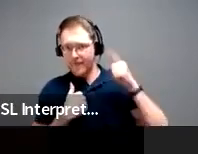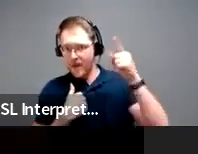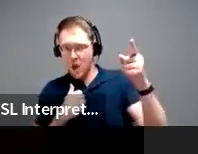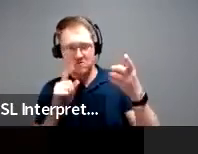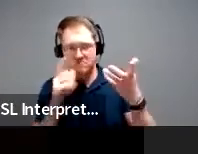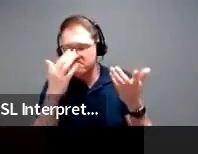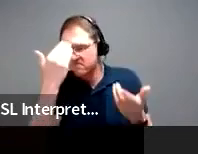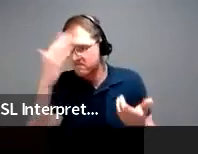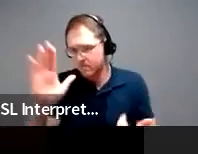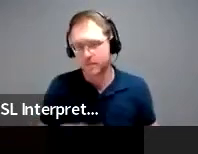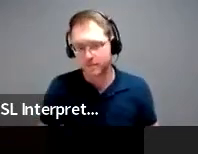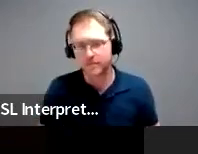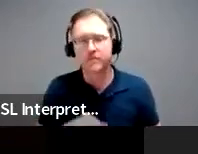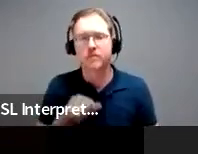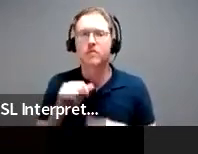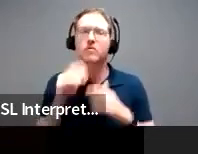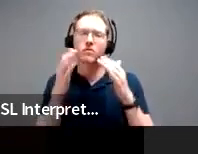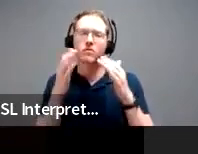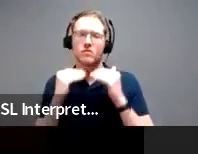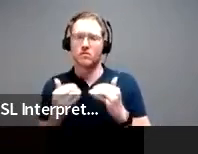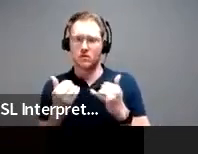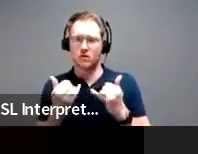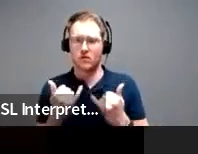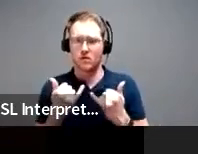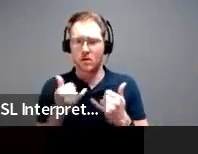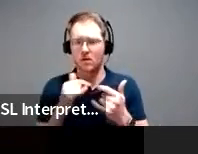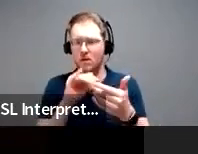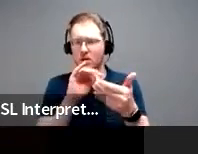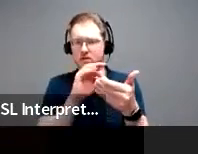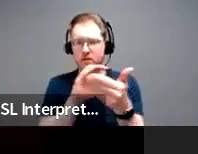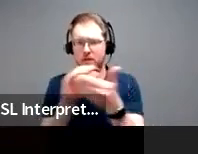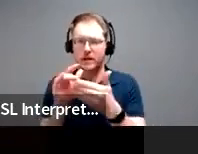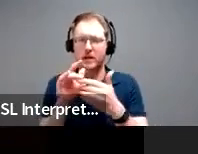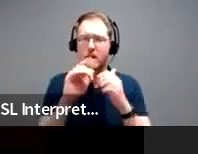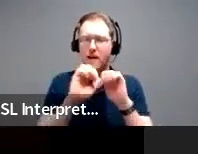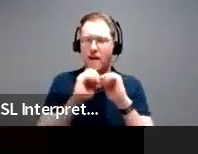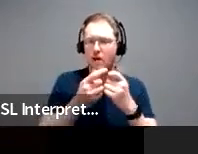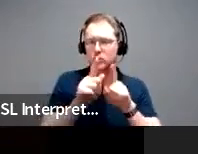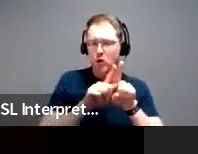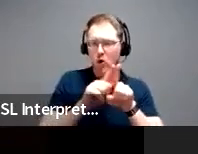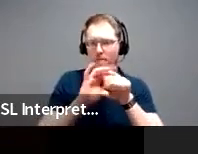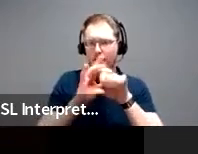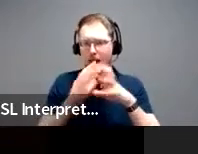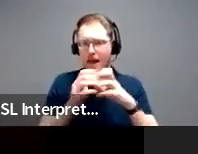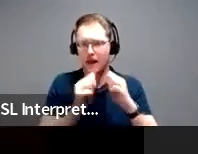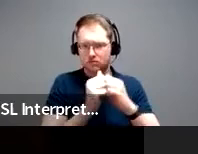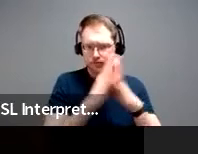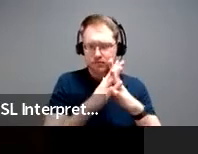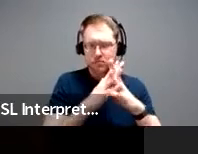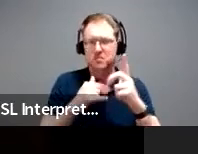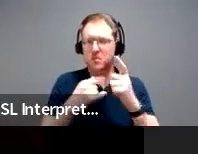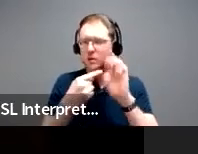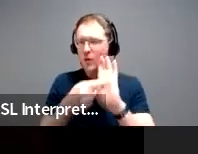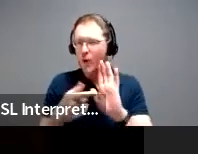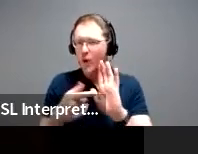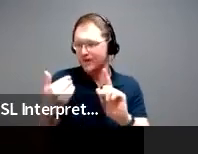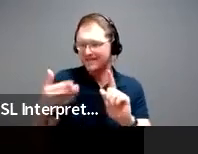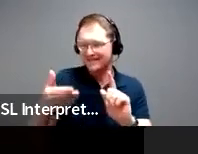So moving on to studying the formation of stars and planets, I showed this picture before of the uninspiring